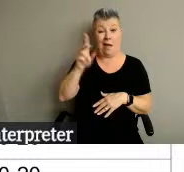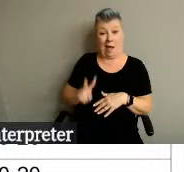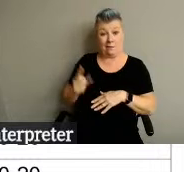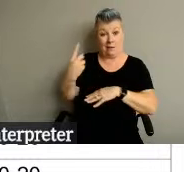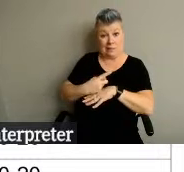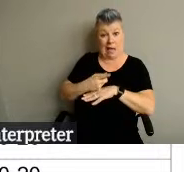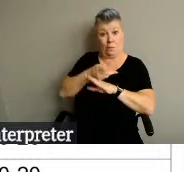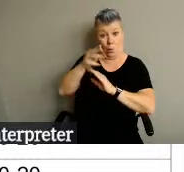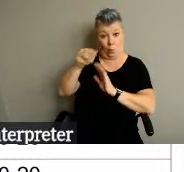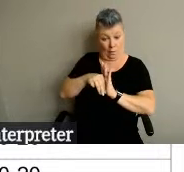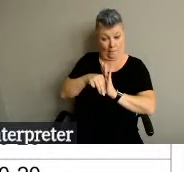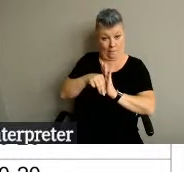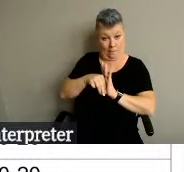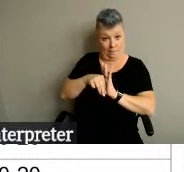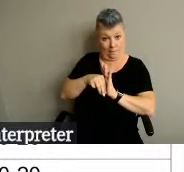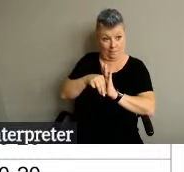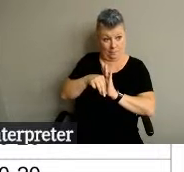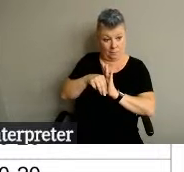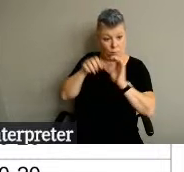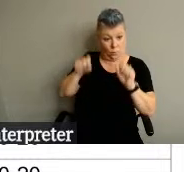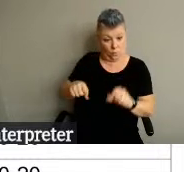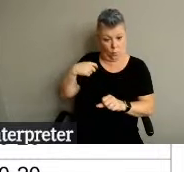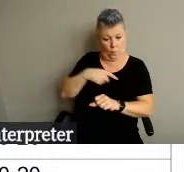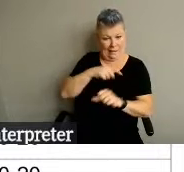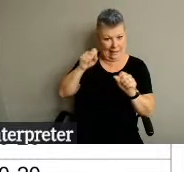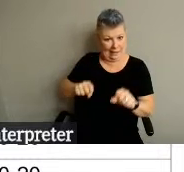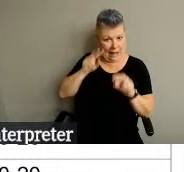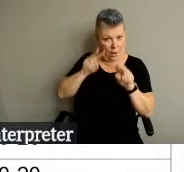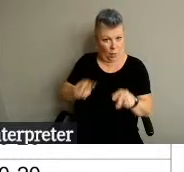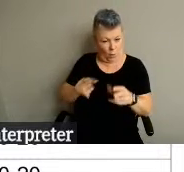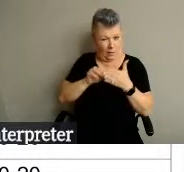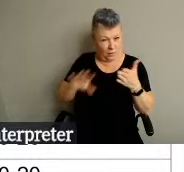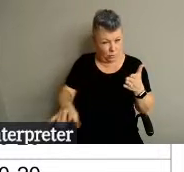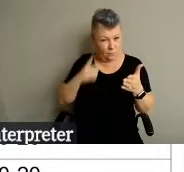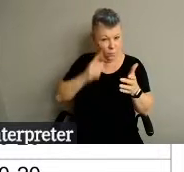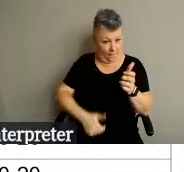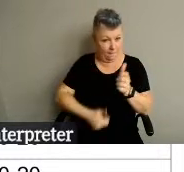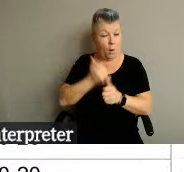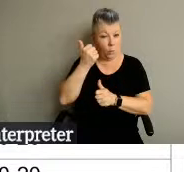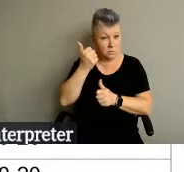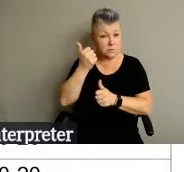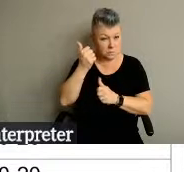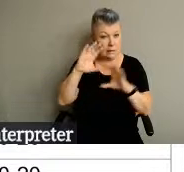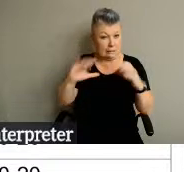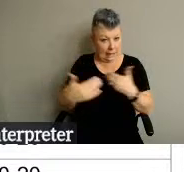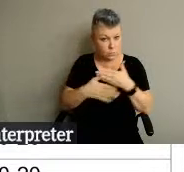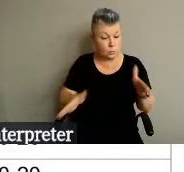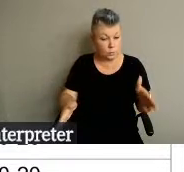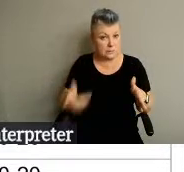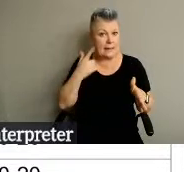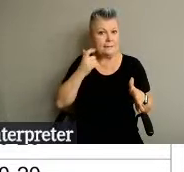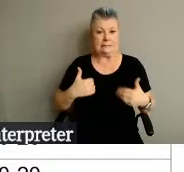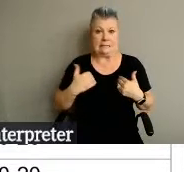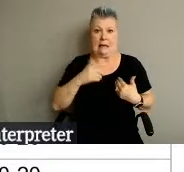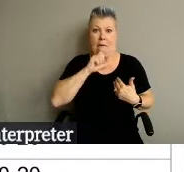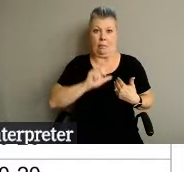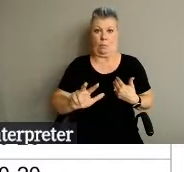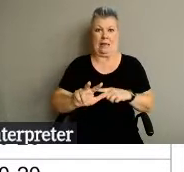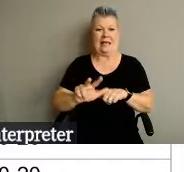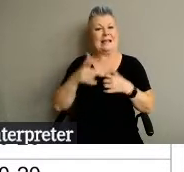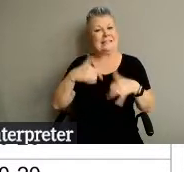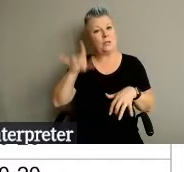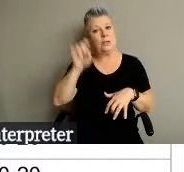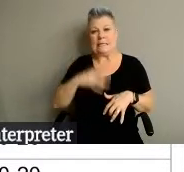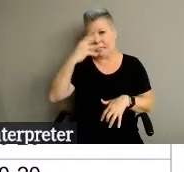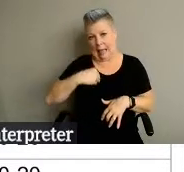programming in order to look at our students for the majority of our classrooms. because those young threes, they still need to nap. The